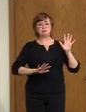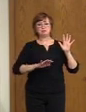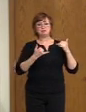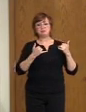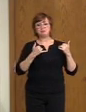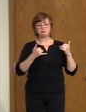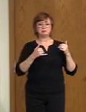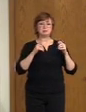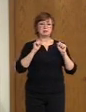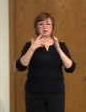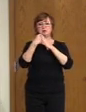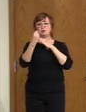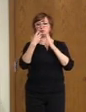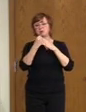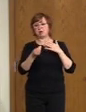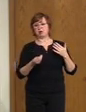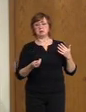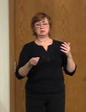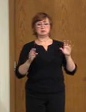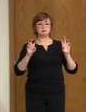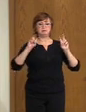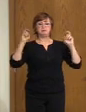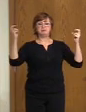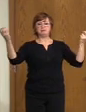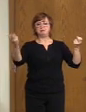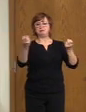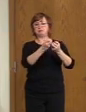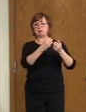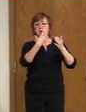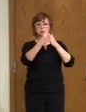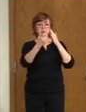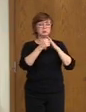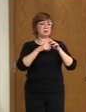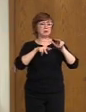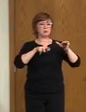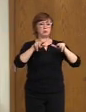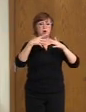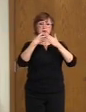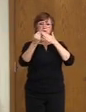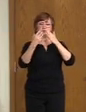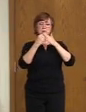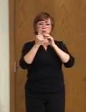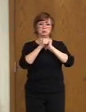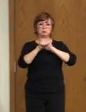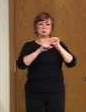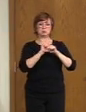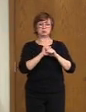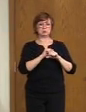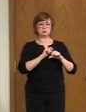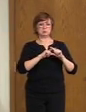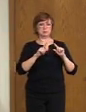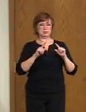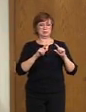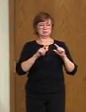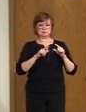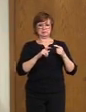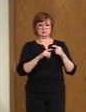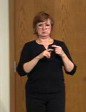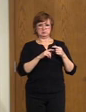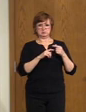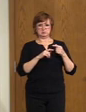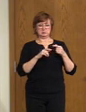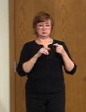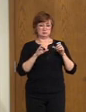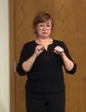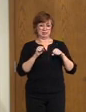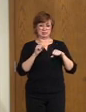safe to be outdoors and maybe meet and greet people from a distance, go for a walk. But sharing of things, even outdoors, is not